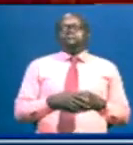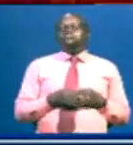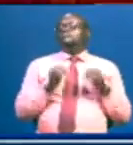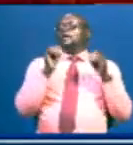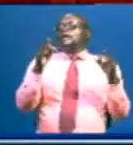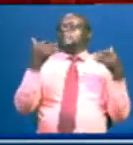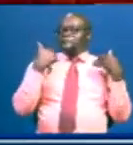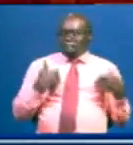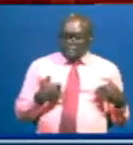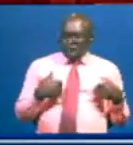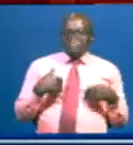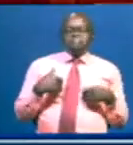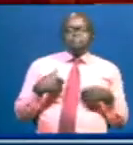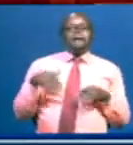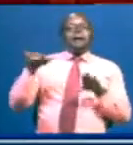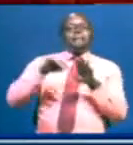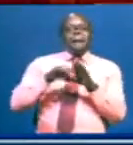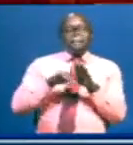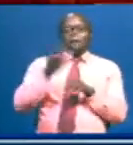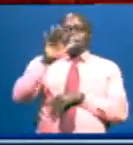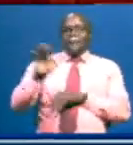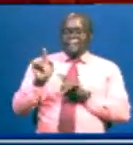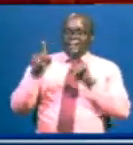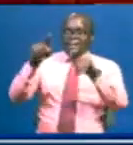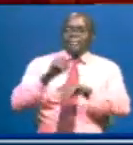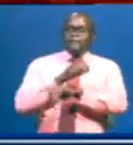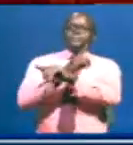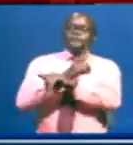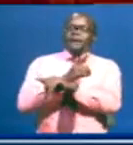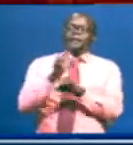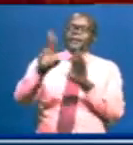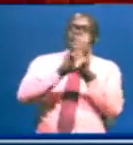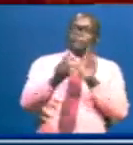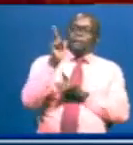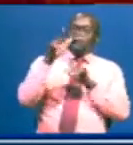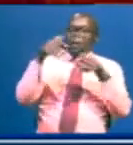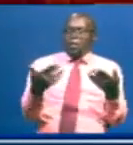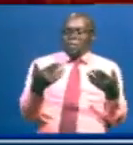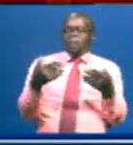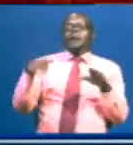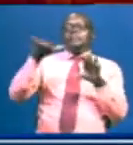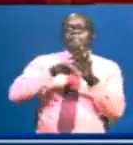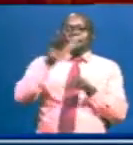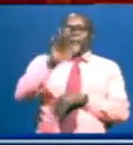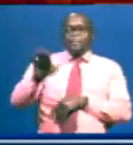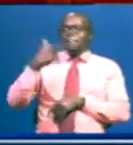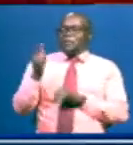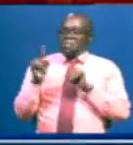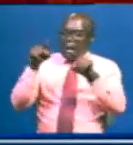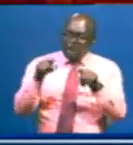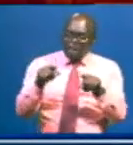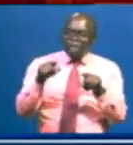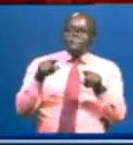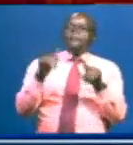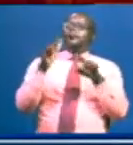a legislator that come here to defend the rule of law, or should I be a legislator who comes here